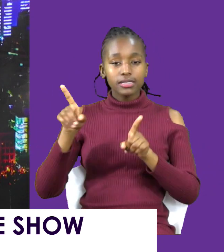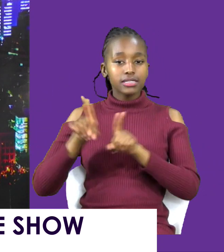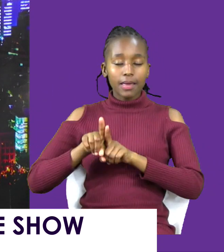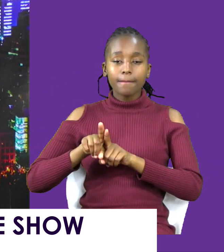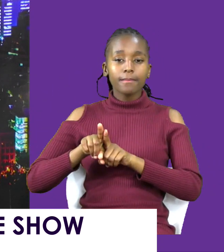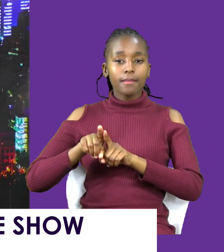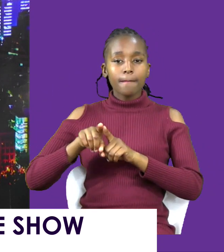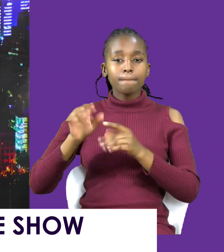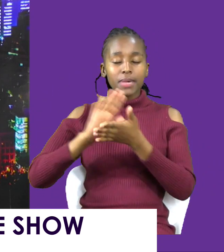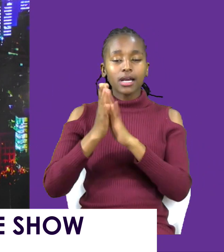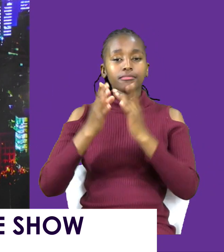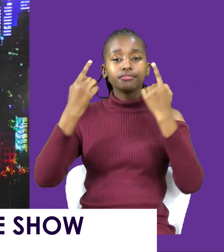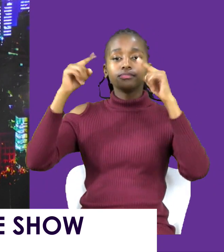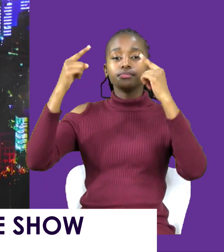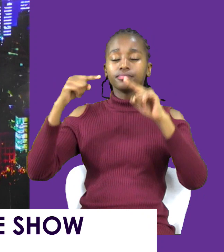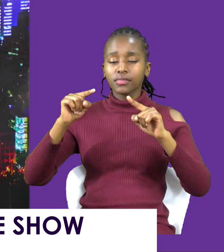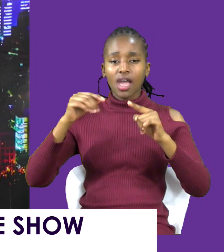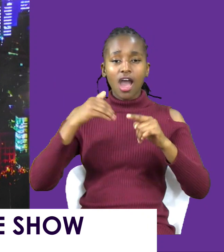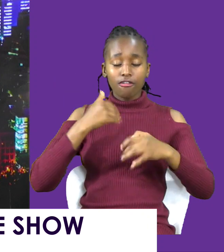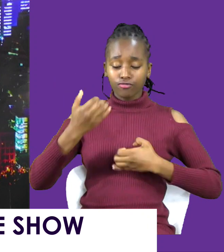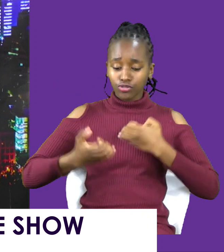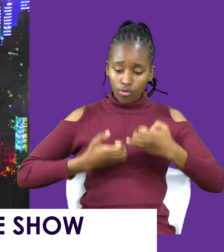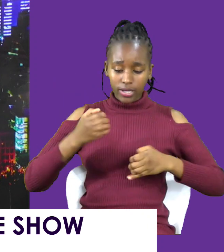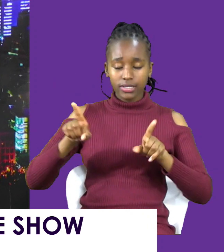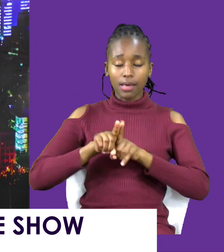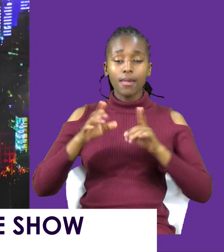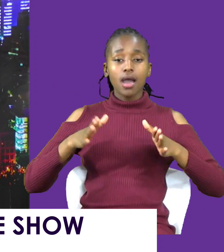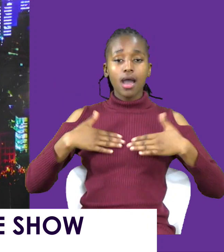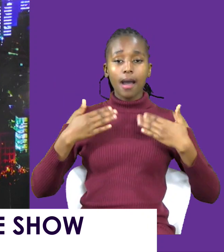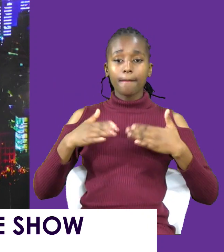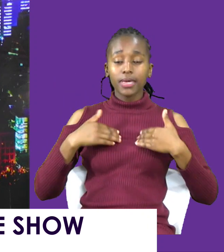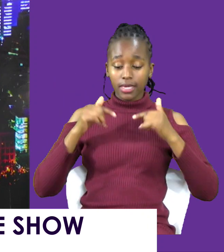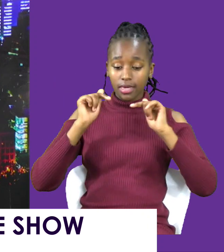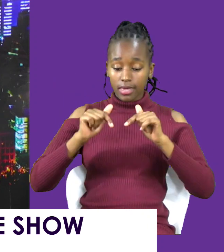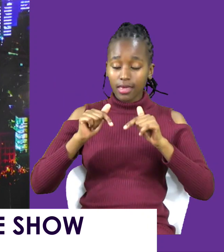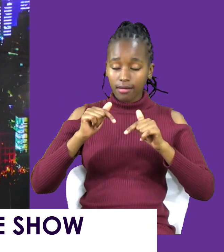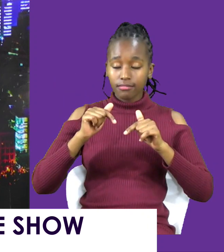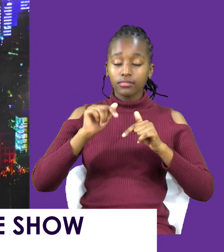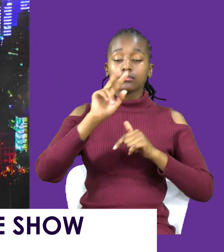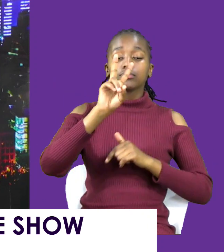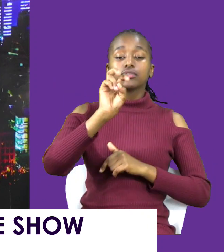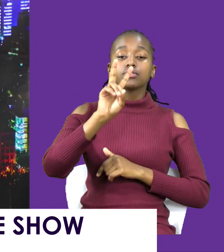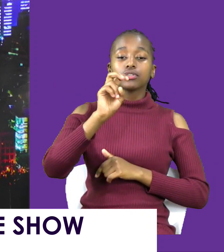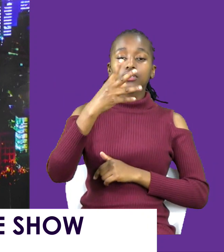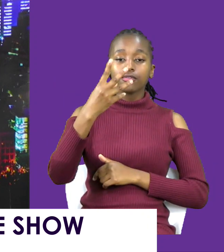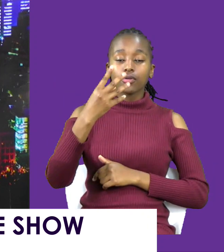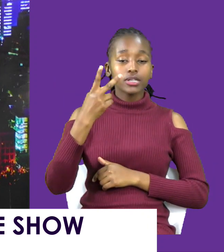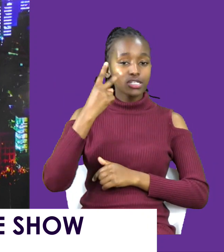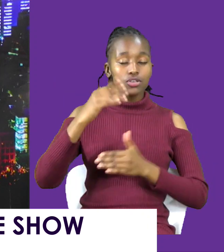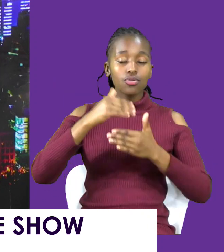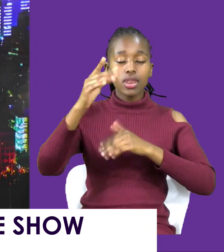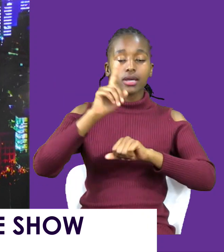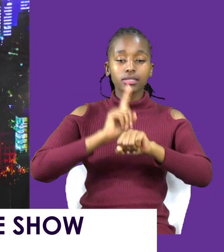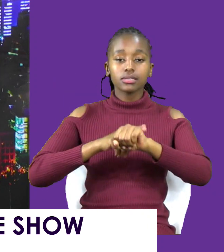and happiness in 2024. See you next week on the Treasures of Life show. Bye.